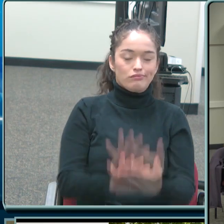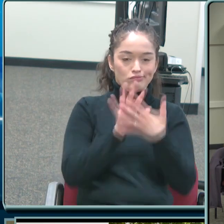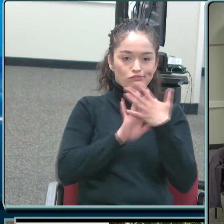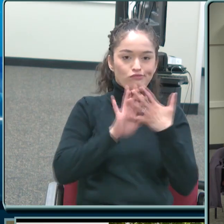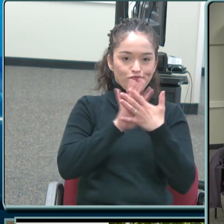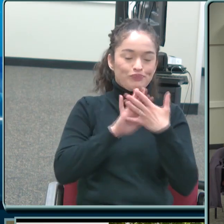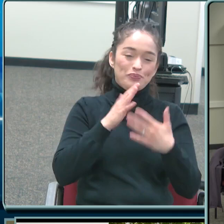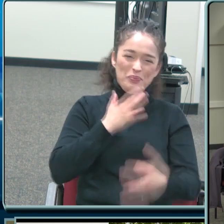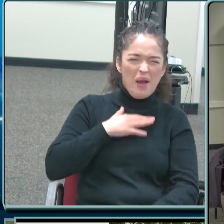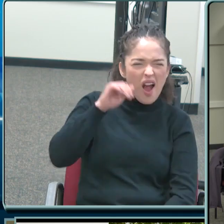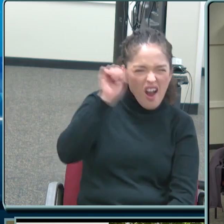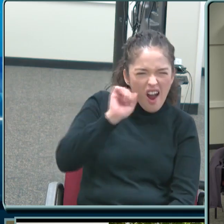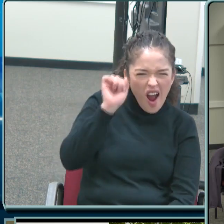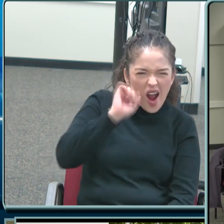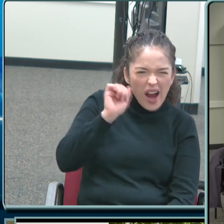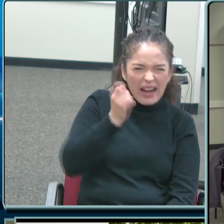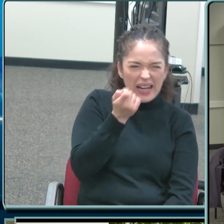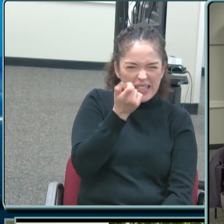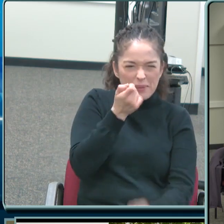so my audio is a little bit.